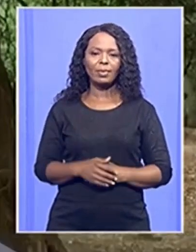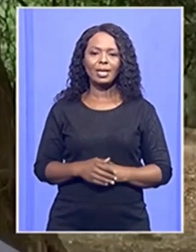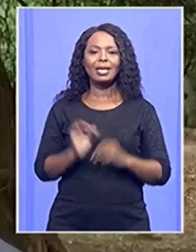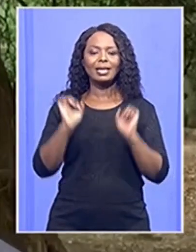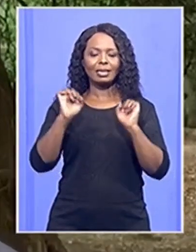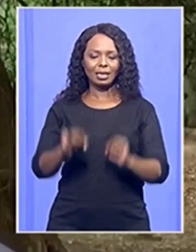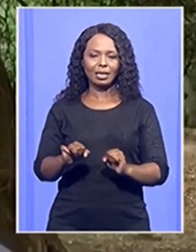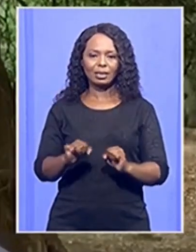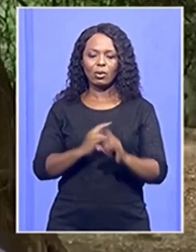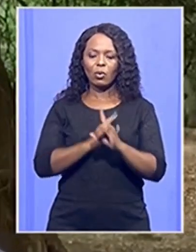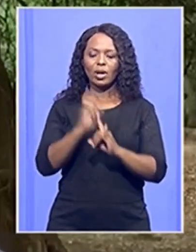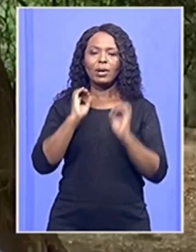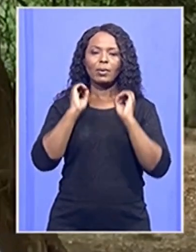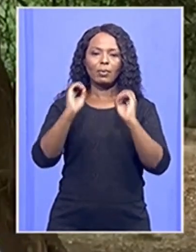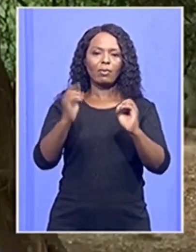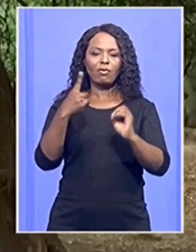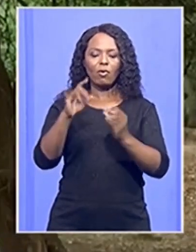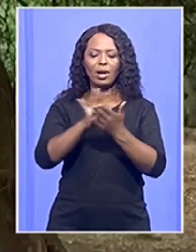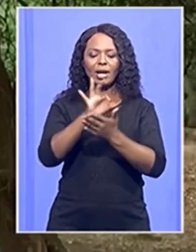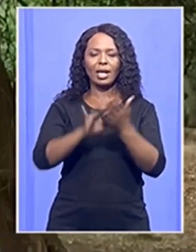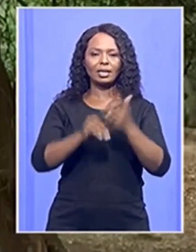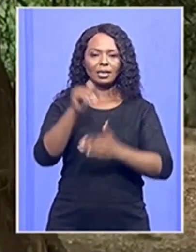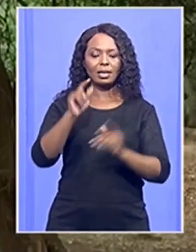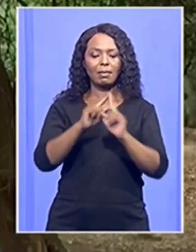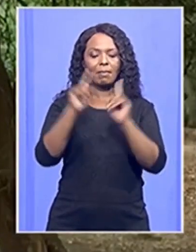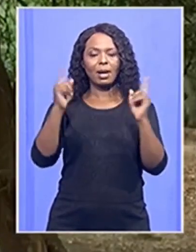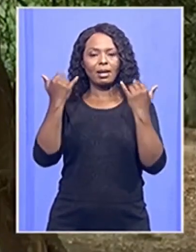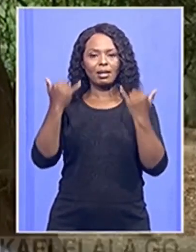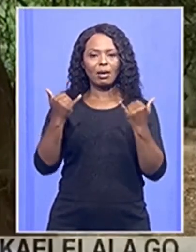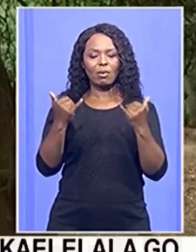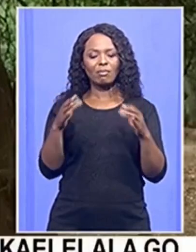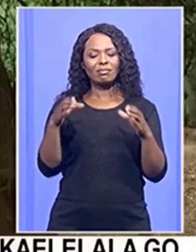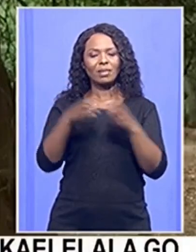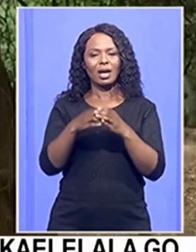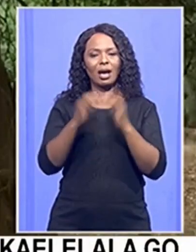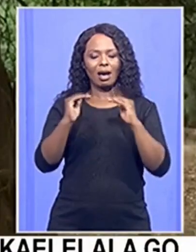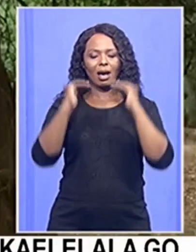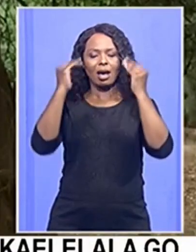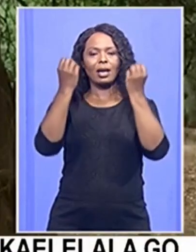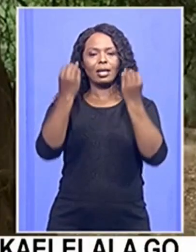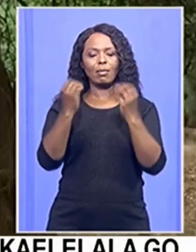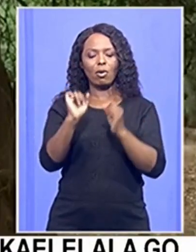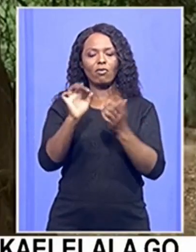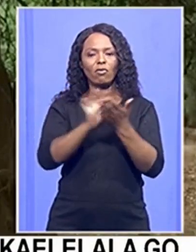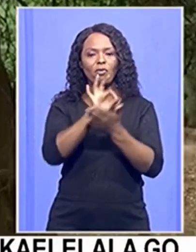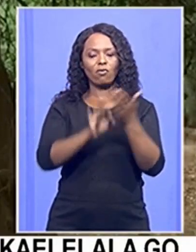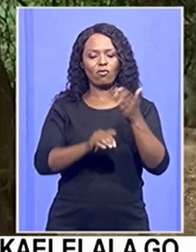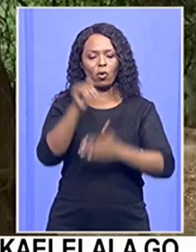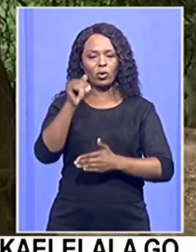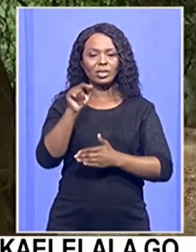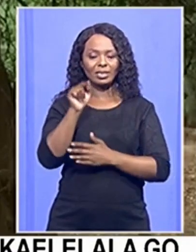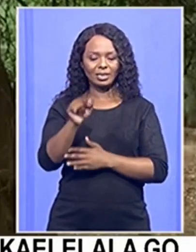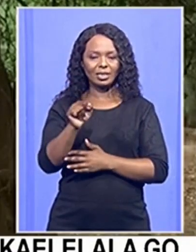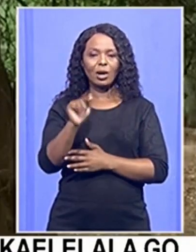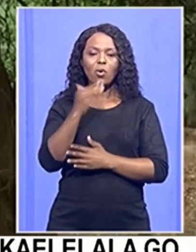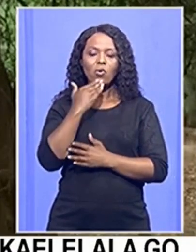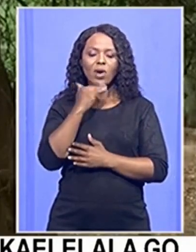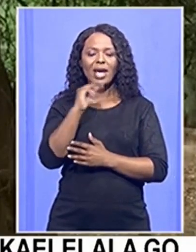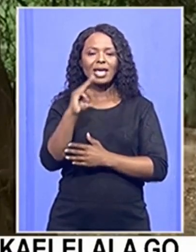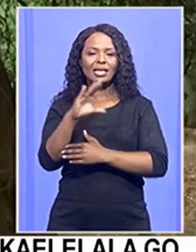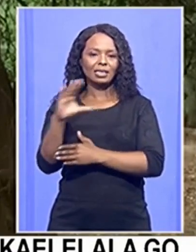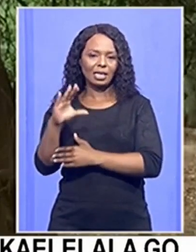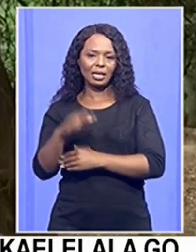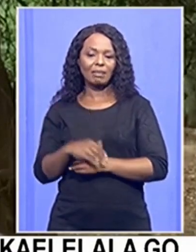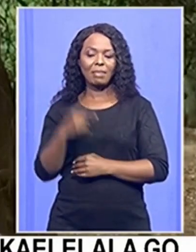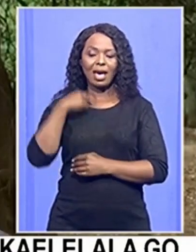outright winner for the election, but the party with a higher number of votes, or the highest number of votes, was the ANC. And